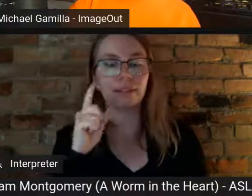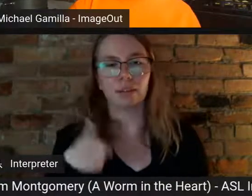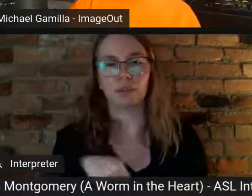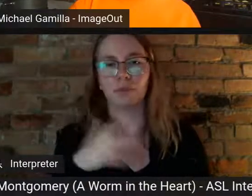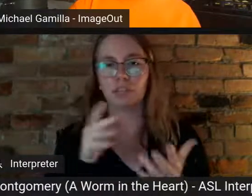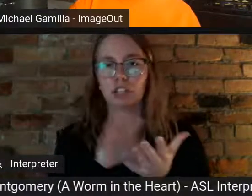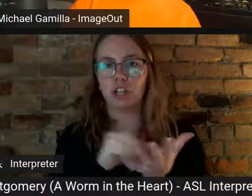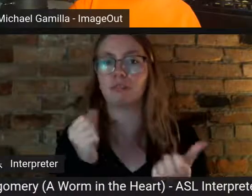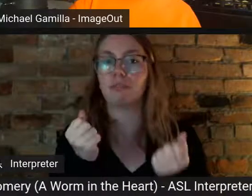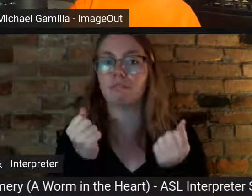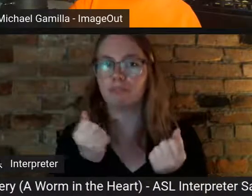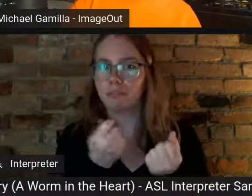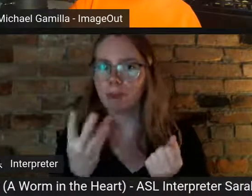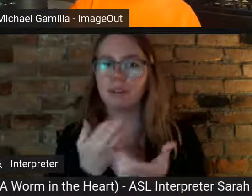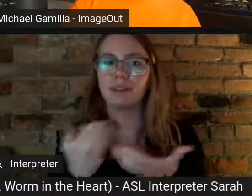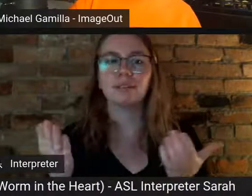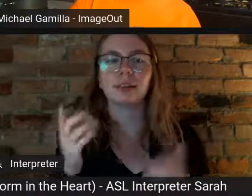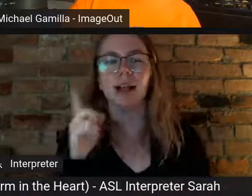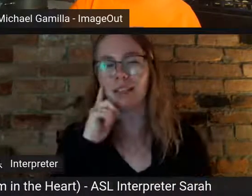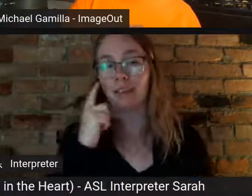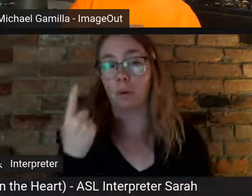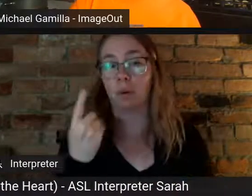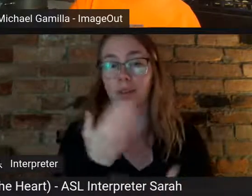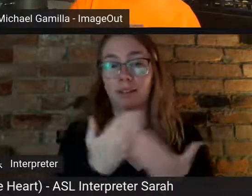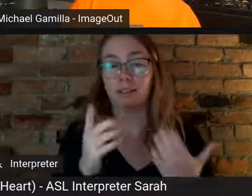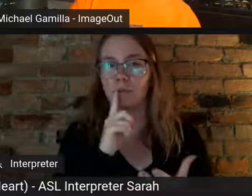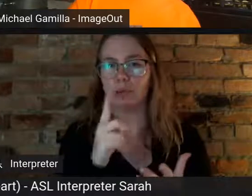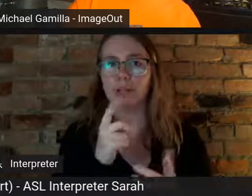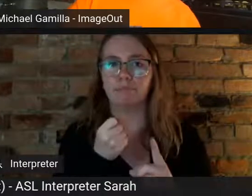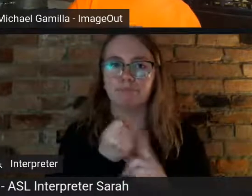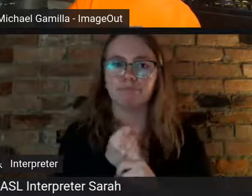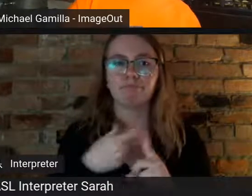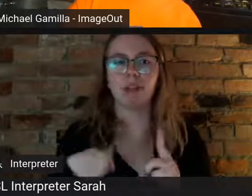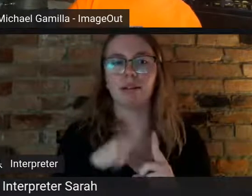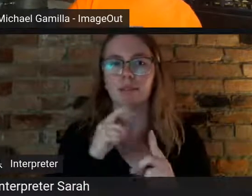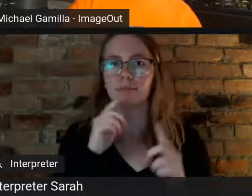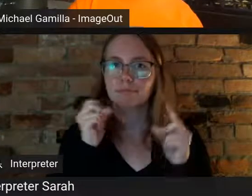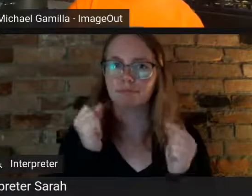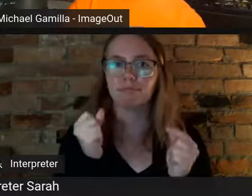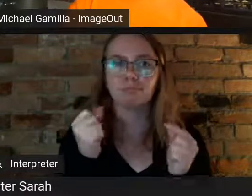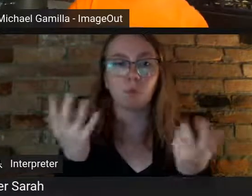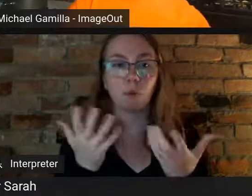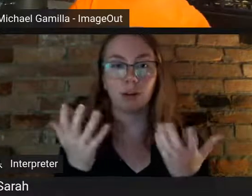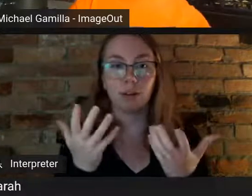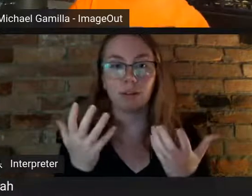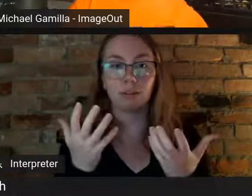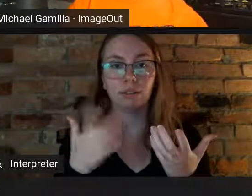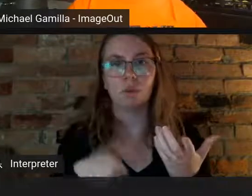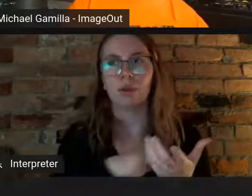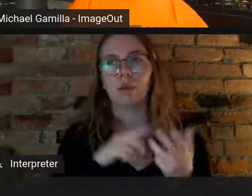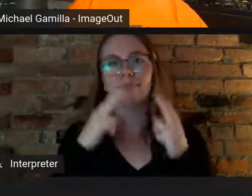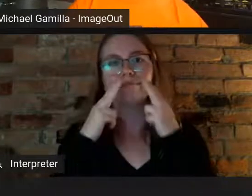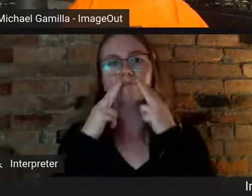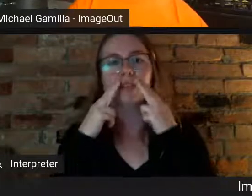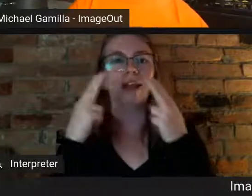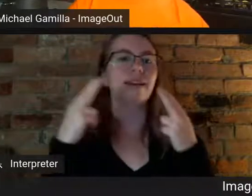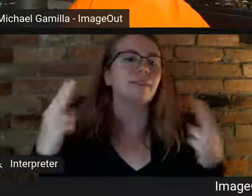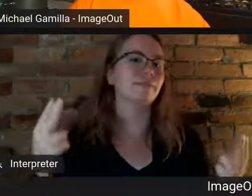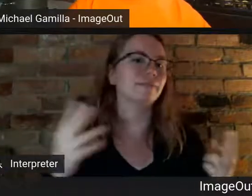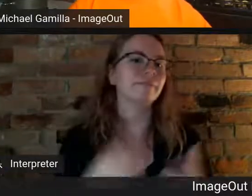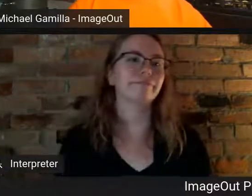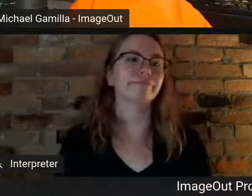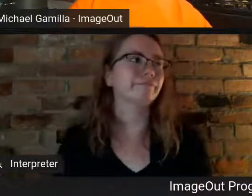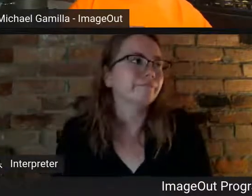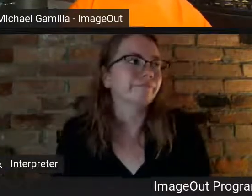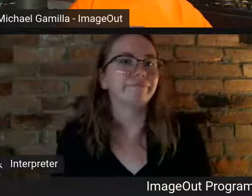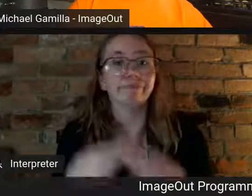few things. And I think one of the first things that really struck us immediately was just how naive we were. I think we wanted